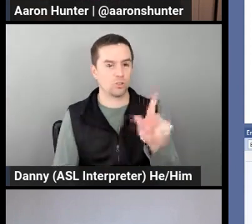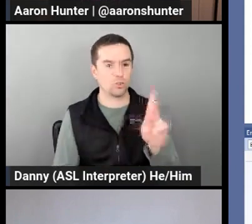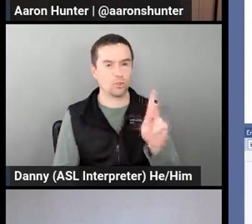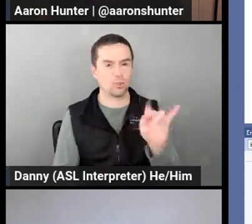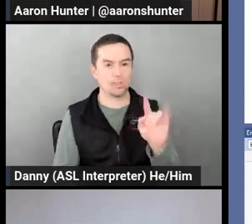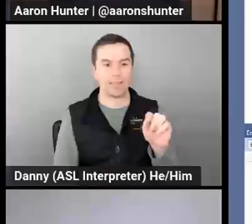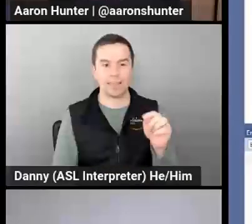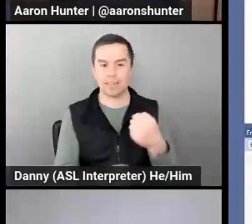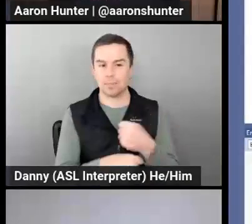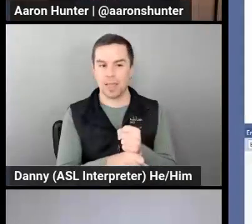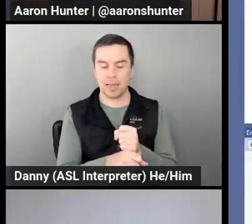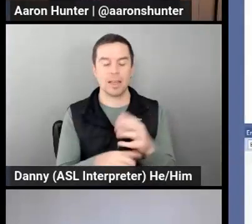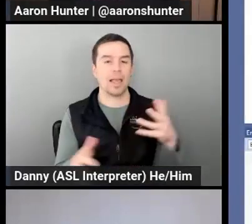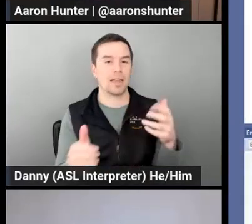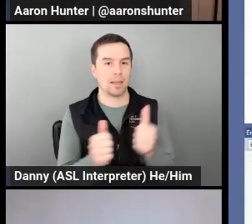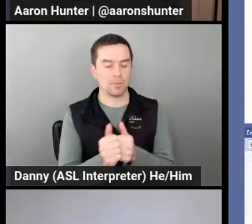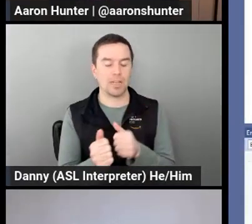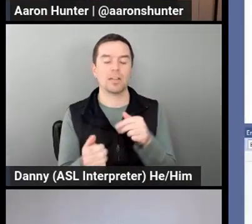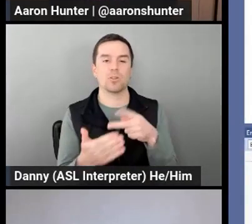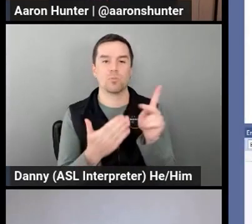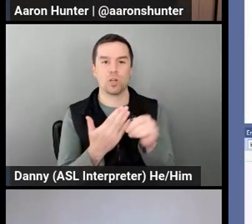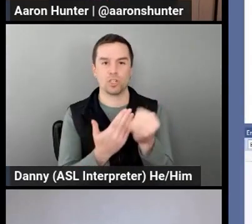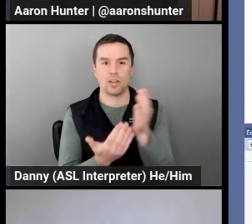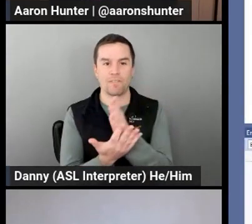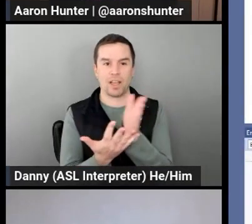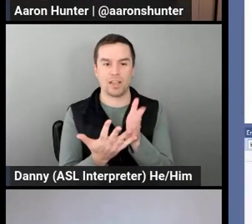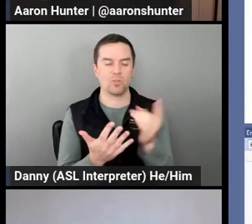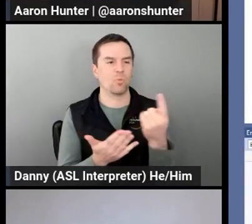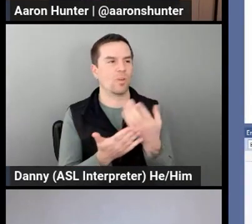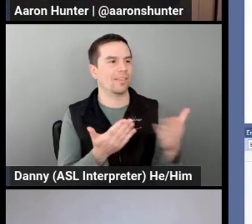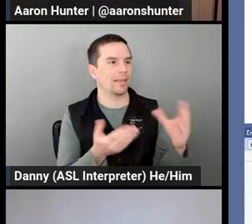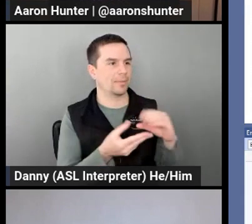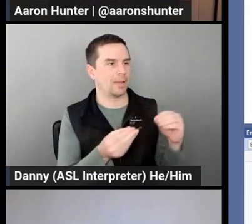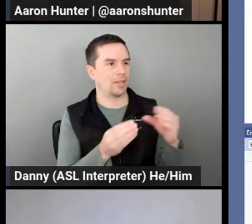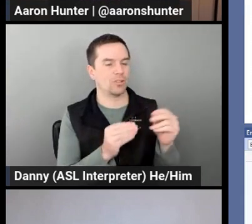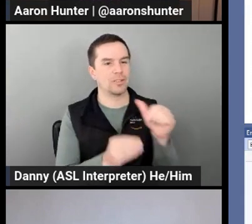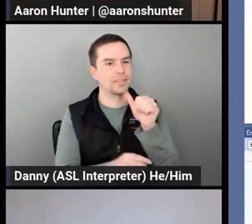files. One thing I do want to mention is that, it's not